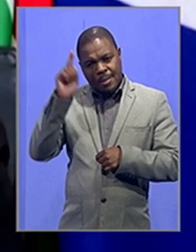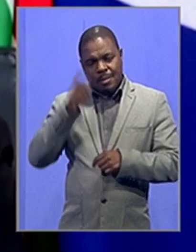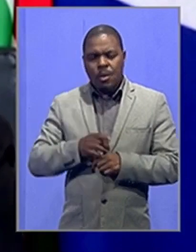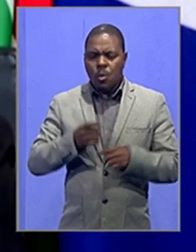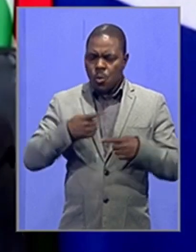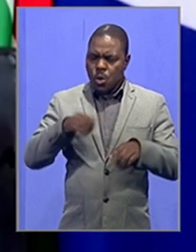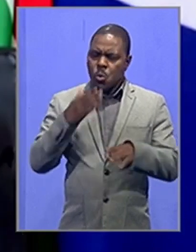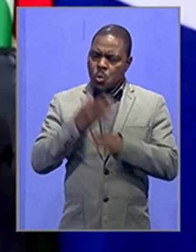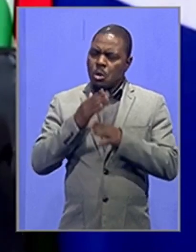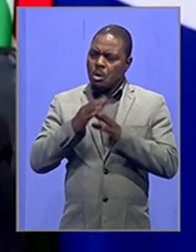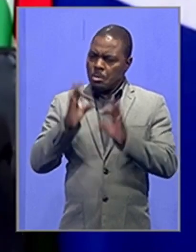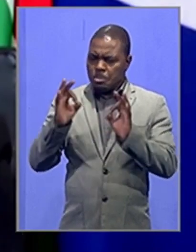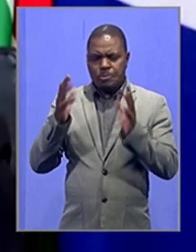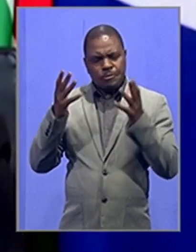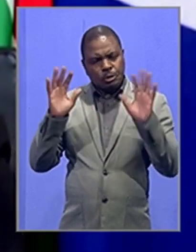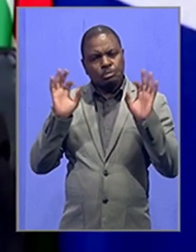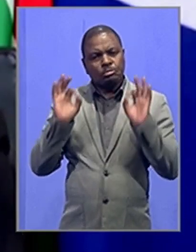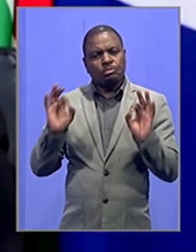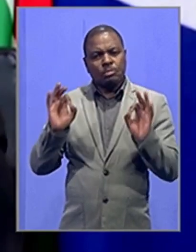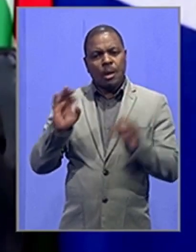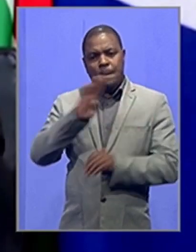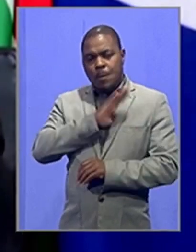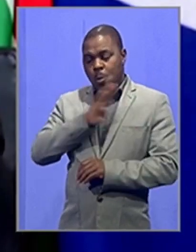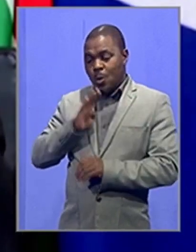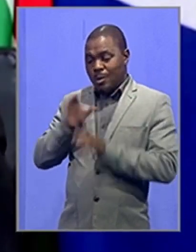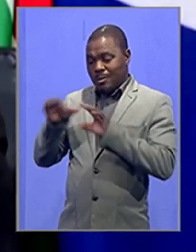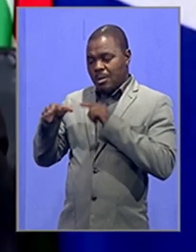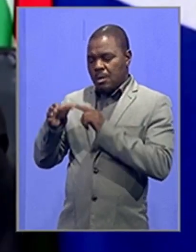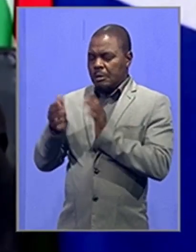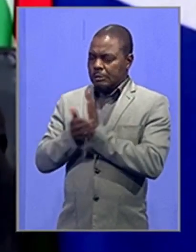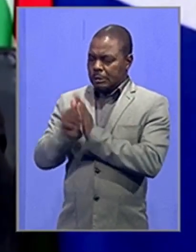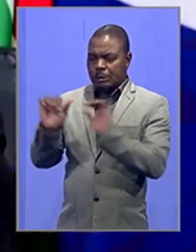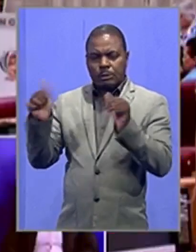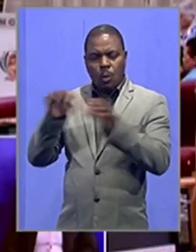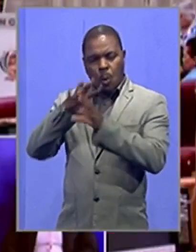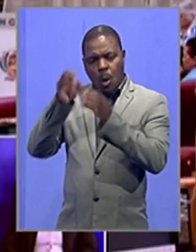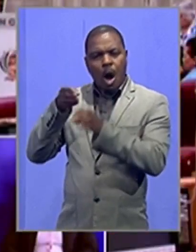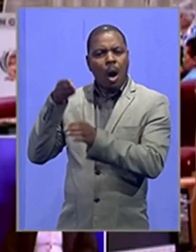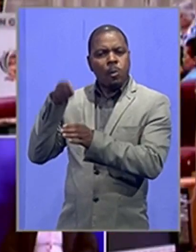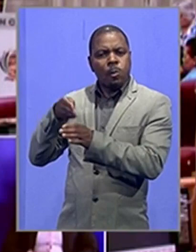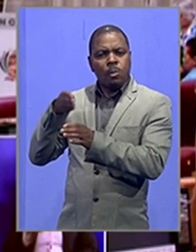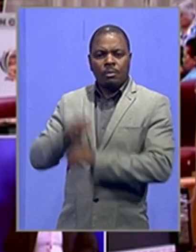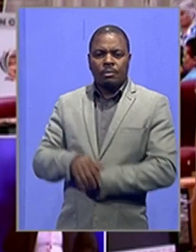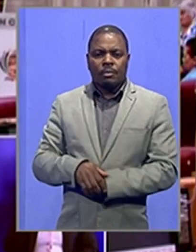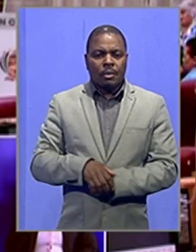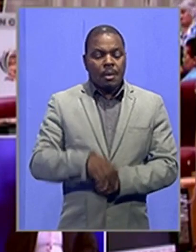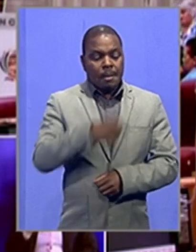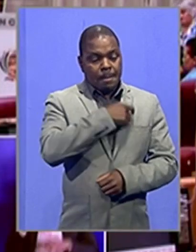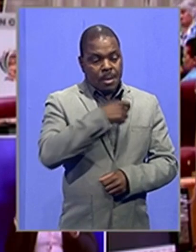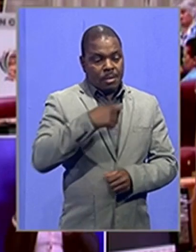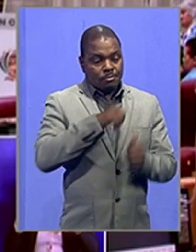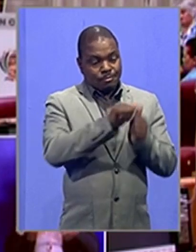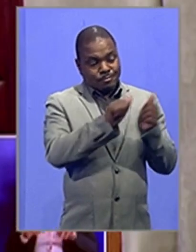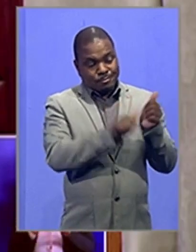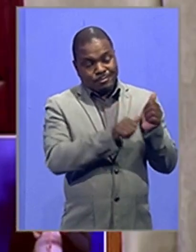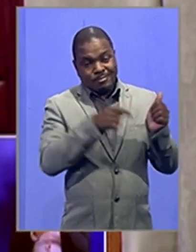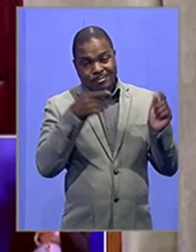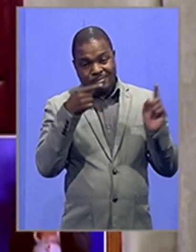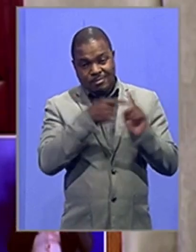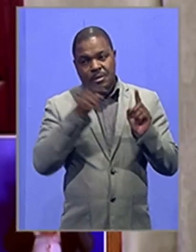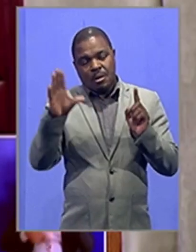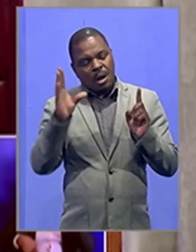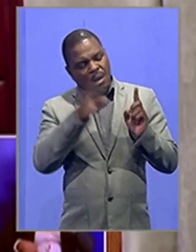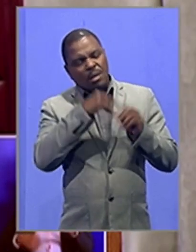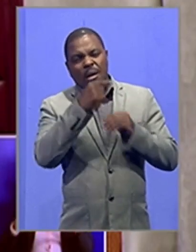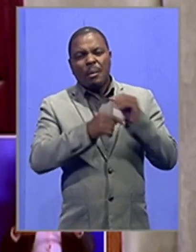a good job. A board that is competent with all the skills. Motlatsa-mopresidente o ne a budiwa gape ka ga bogodu